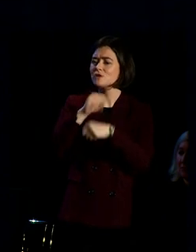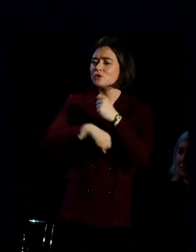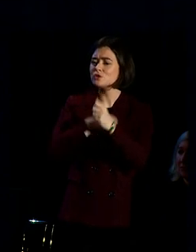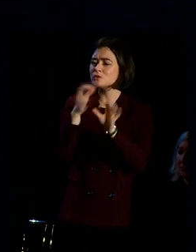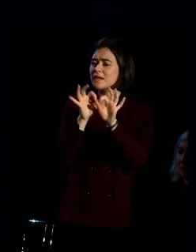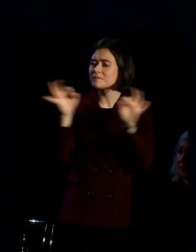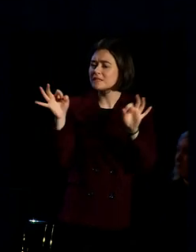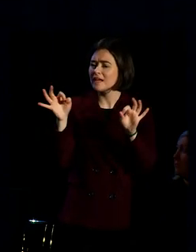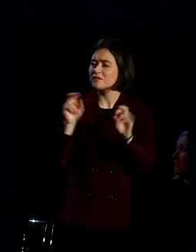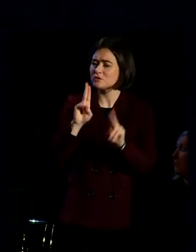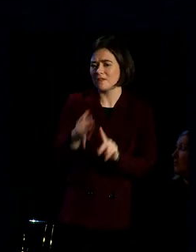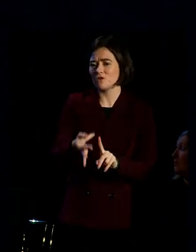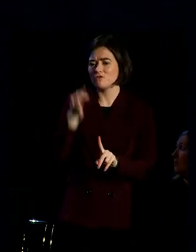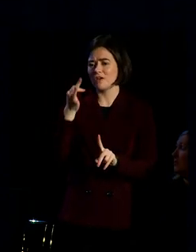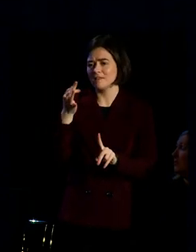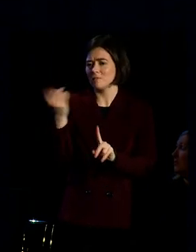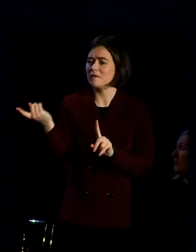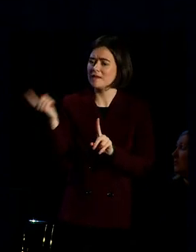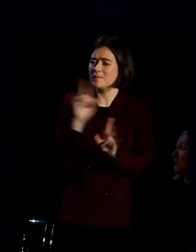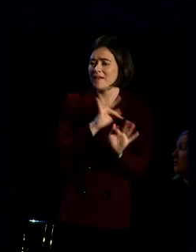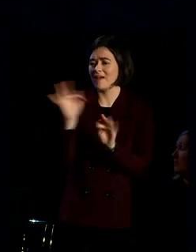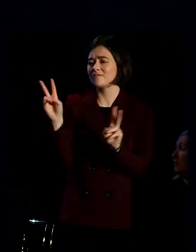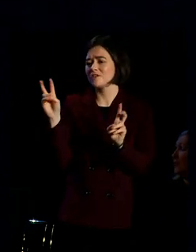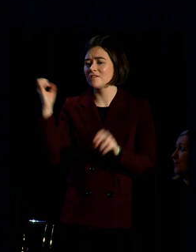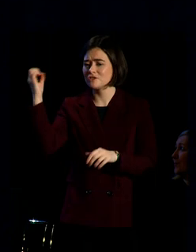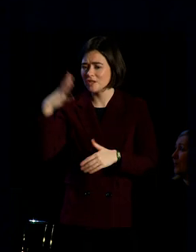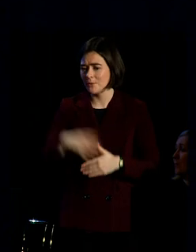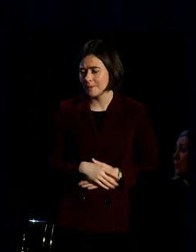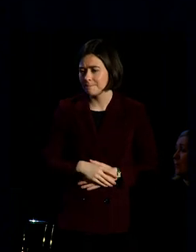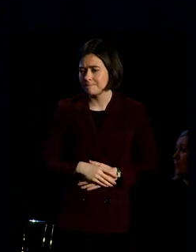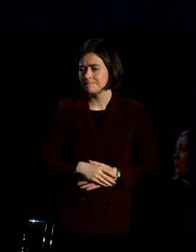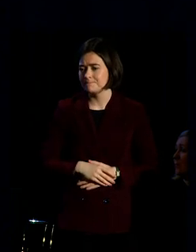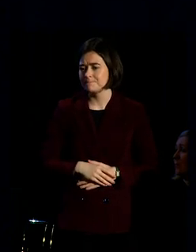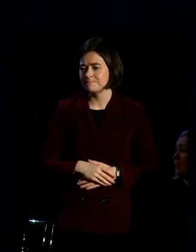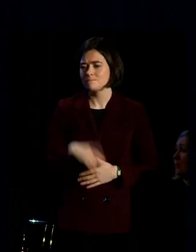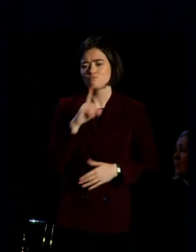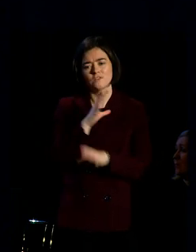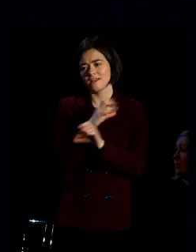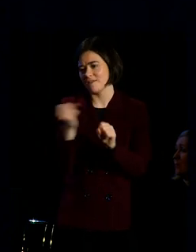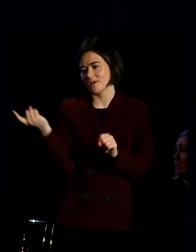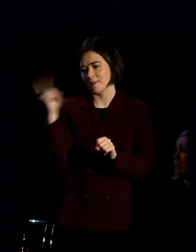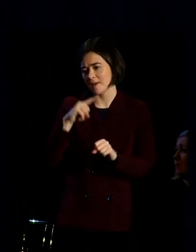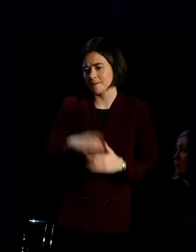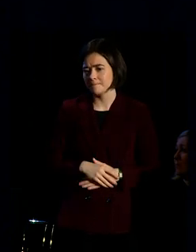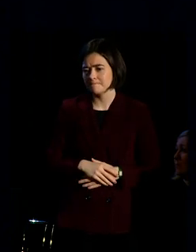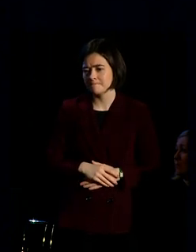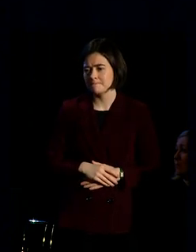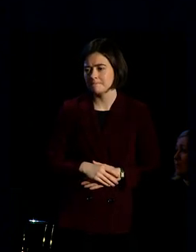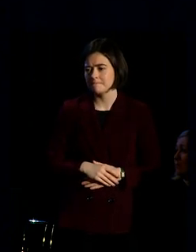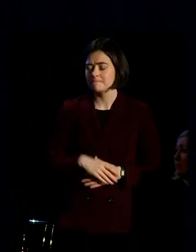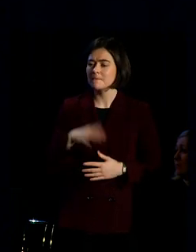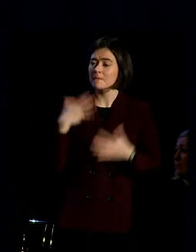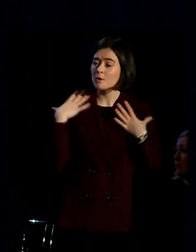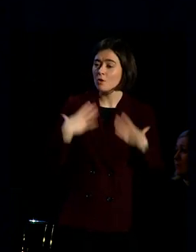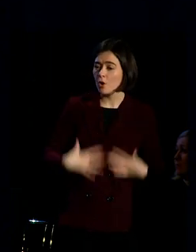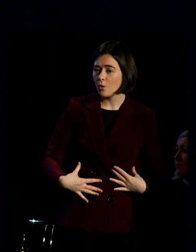make them easier to find when they came back from their showers. They never came back. Their